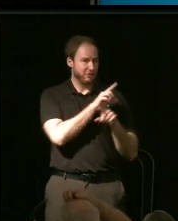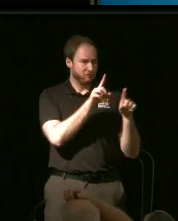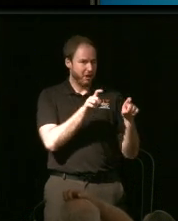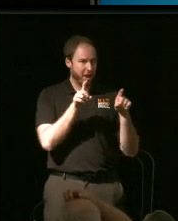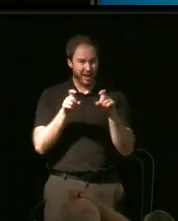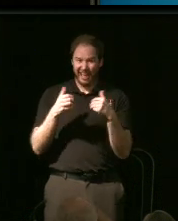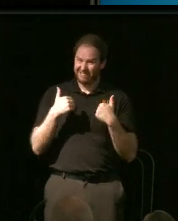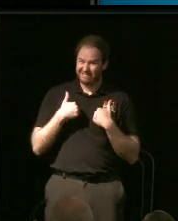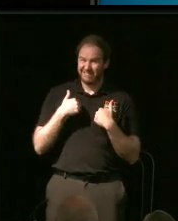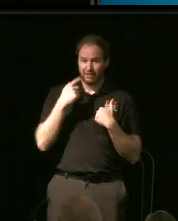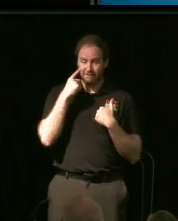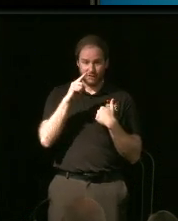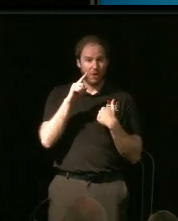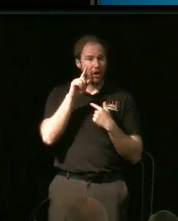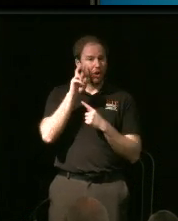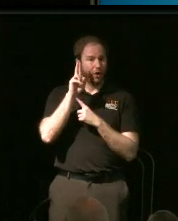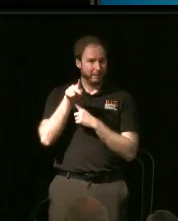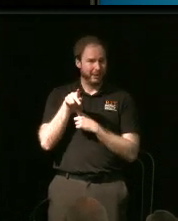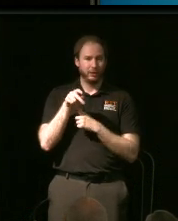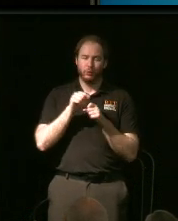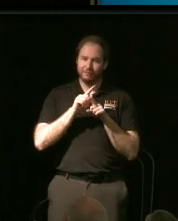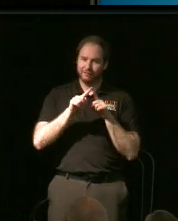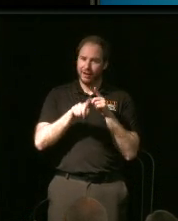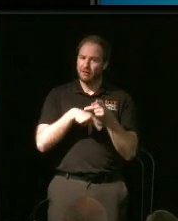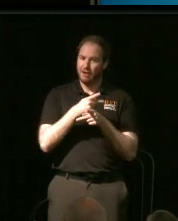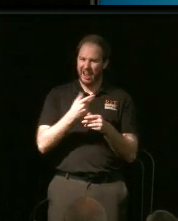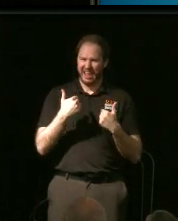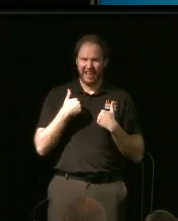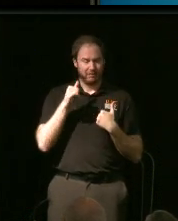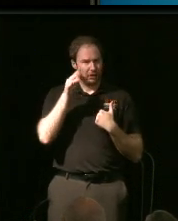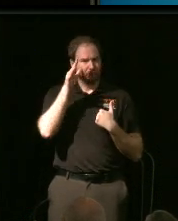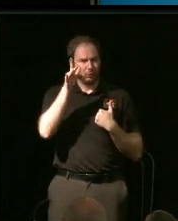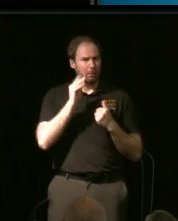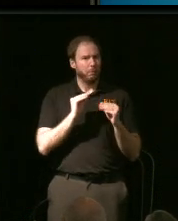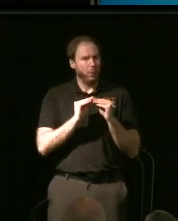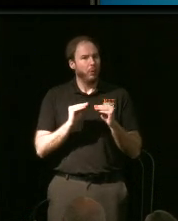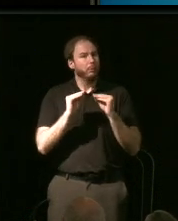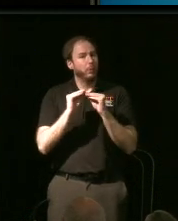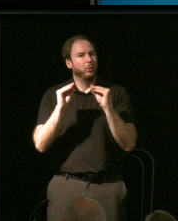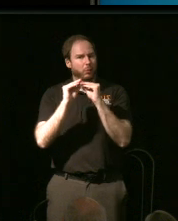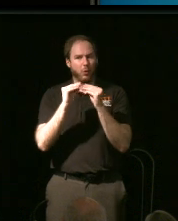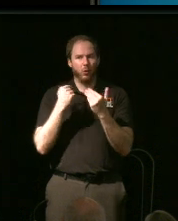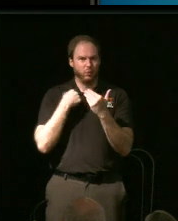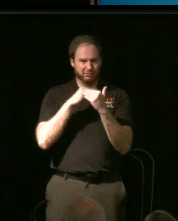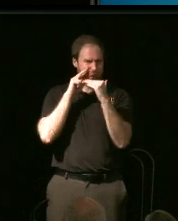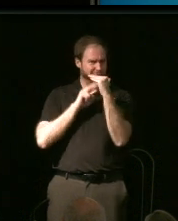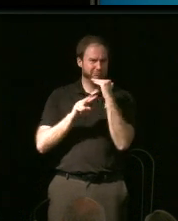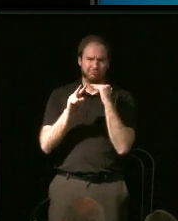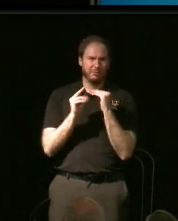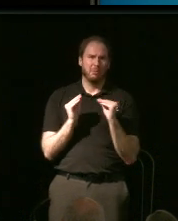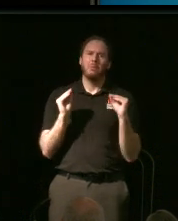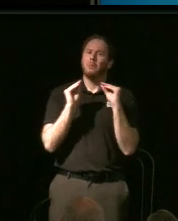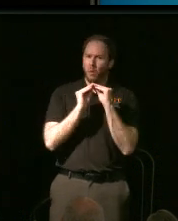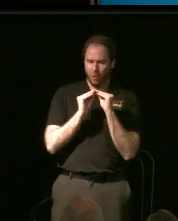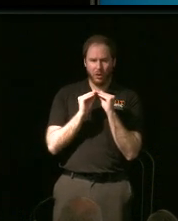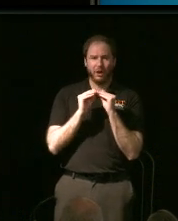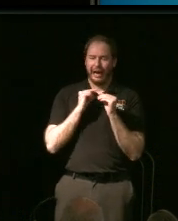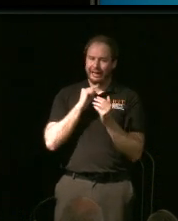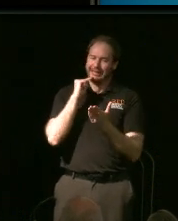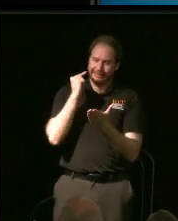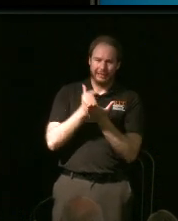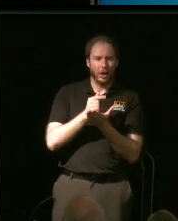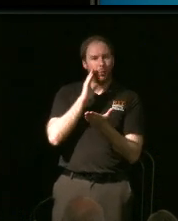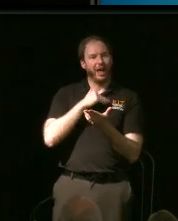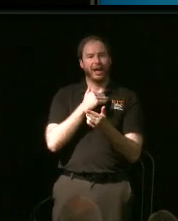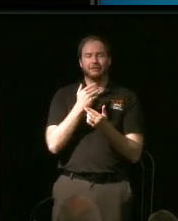trials for retinitis pigmentosa various forms. The future is really bright. As I said, there will be treatment for